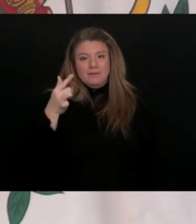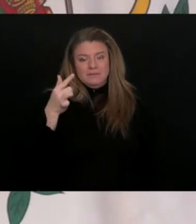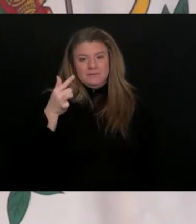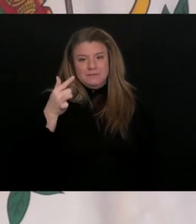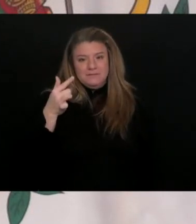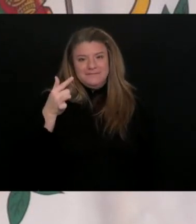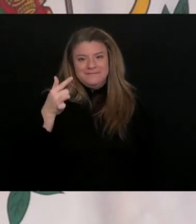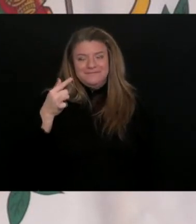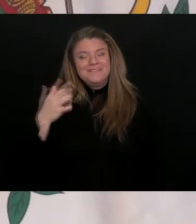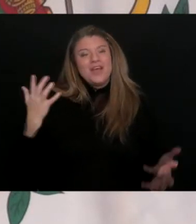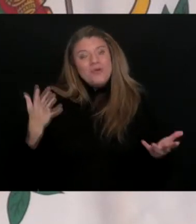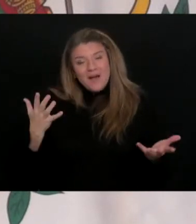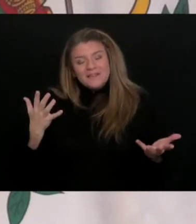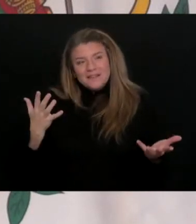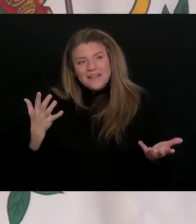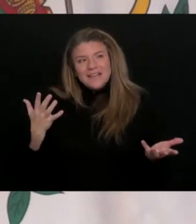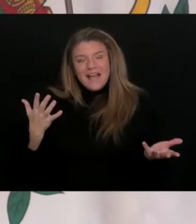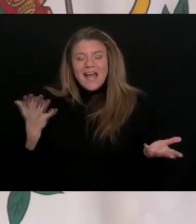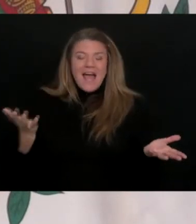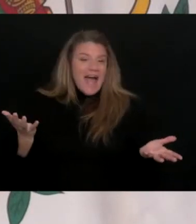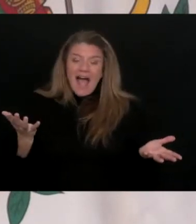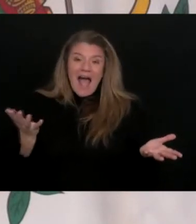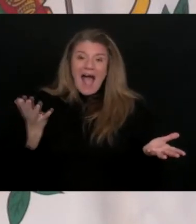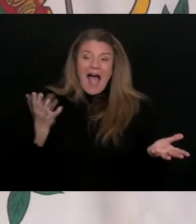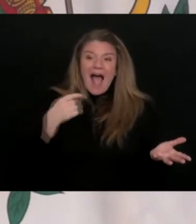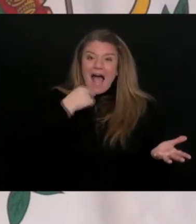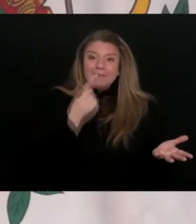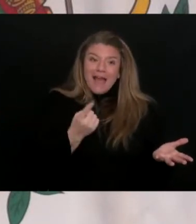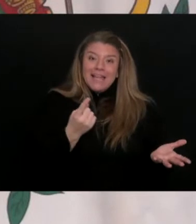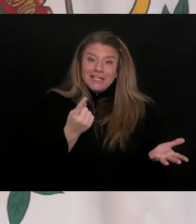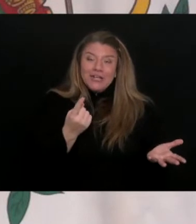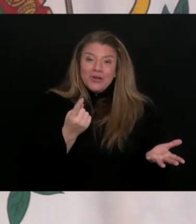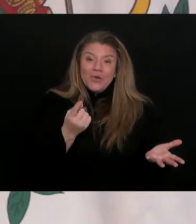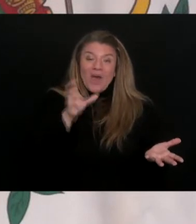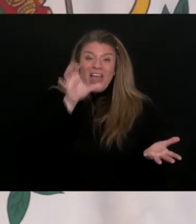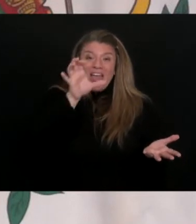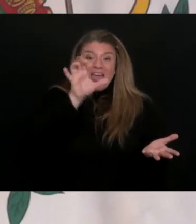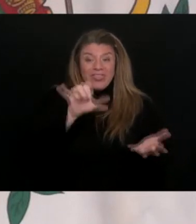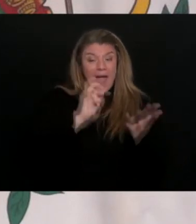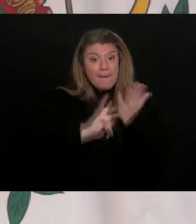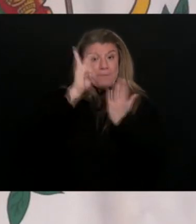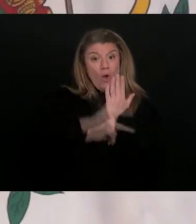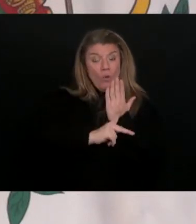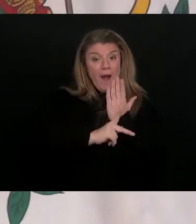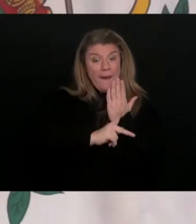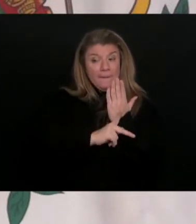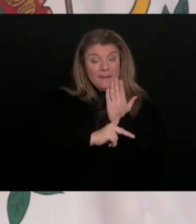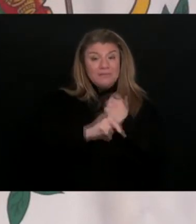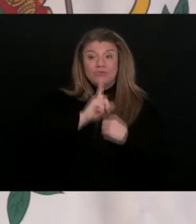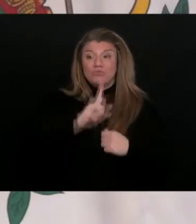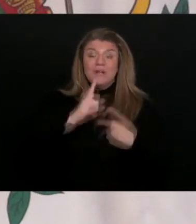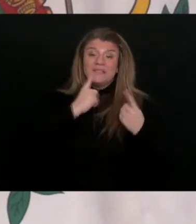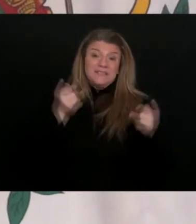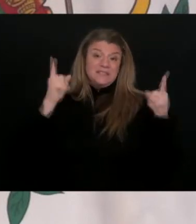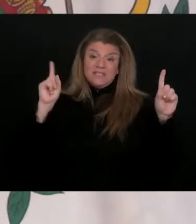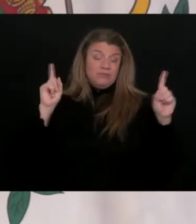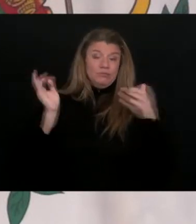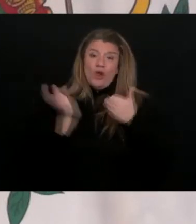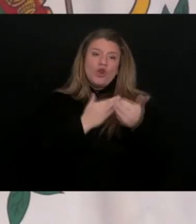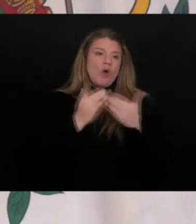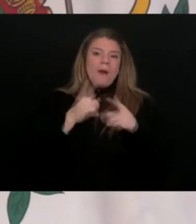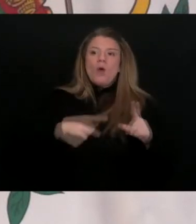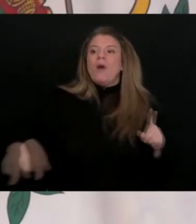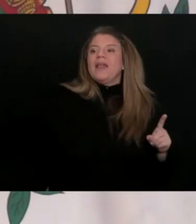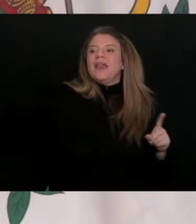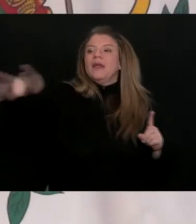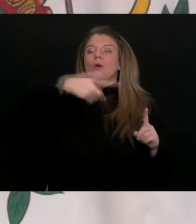Well, of all things, I'm telling you, that program has been really, really successful. No matter what anybody